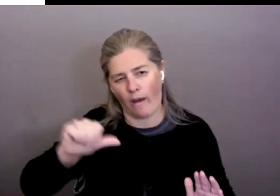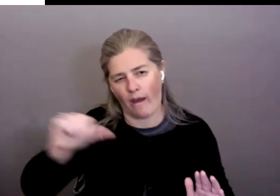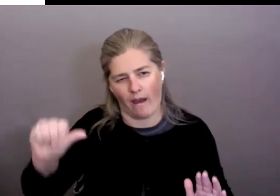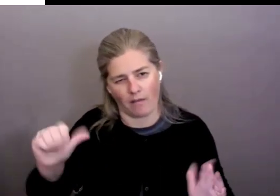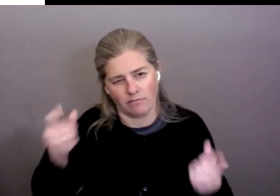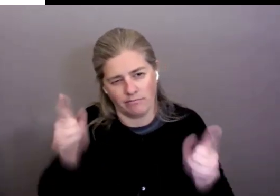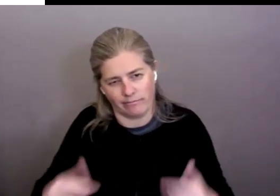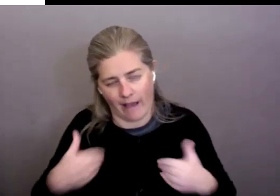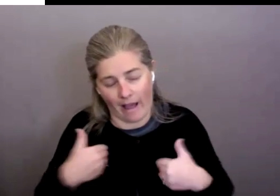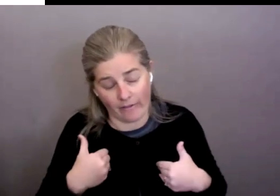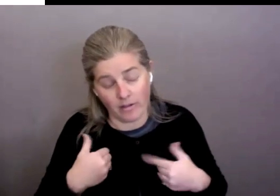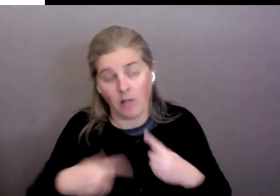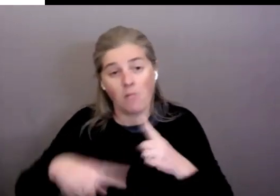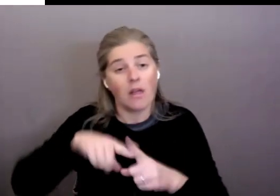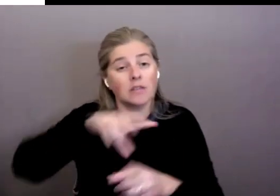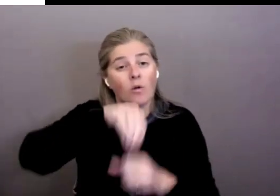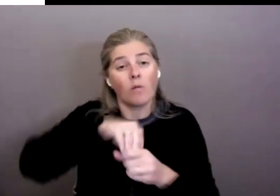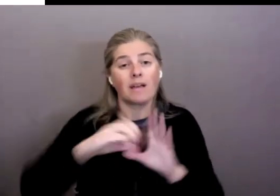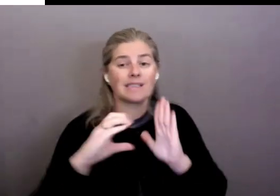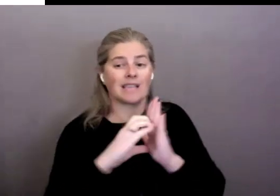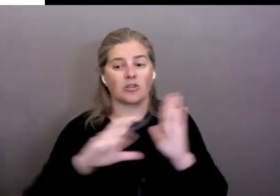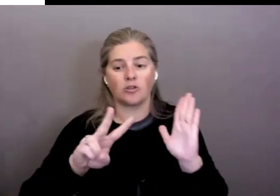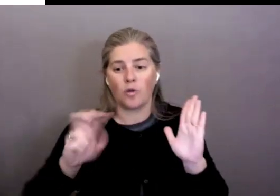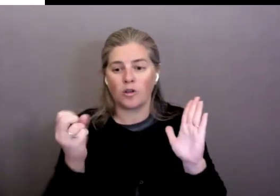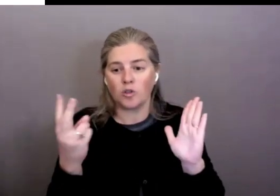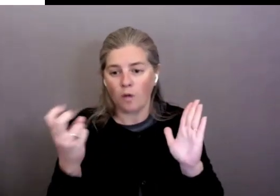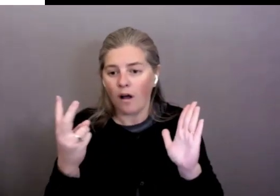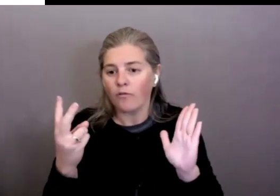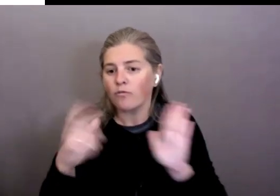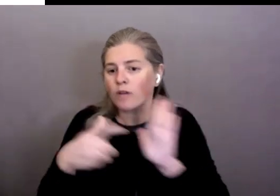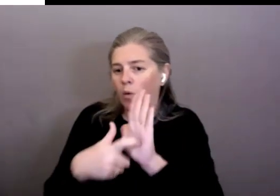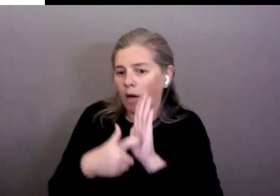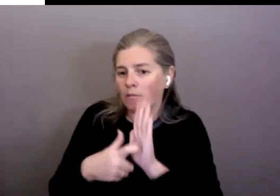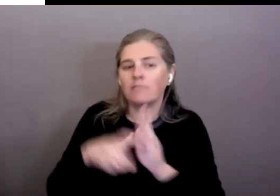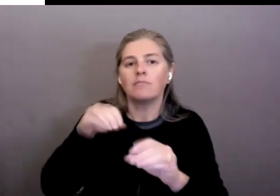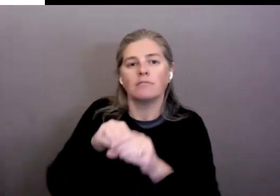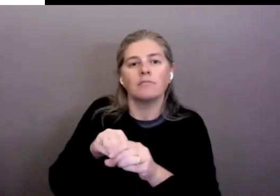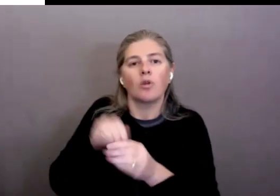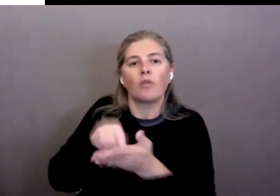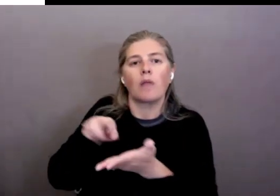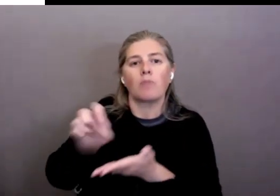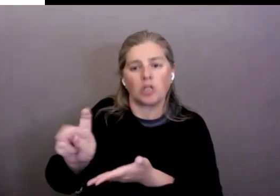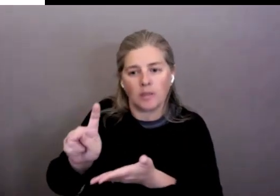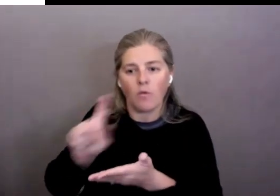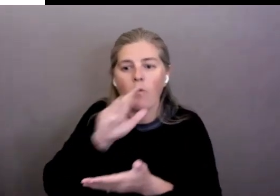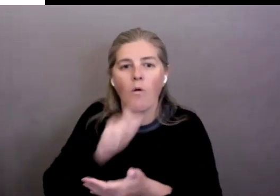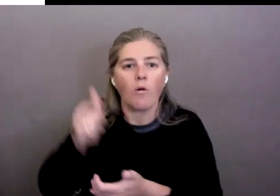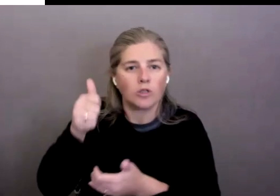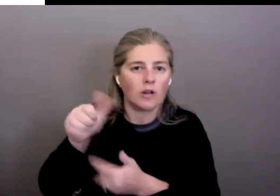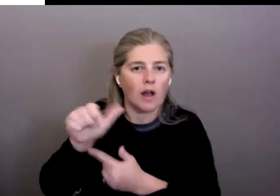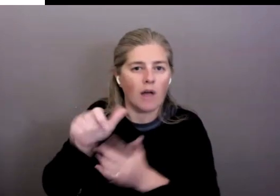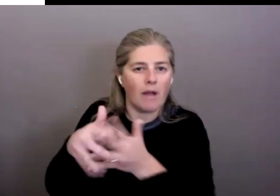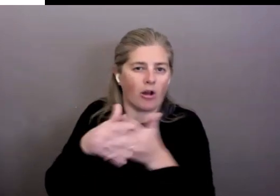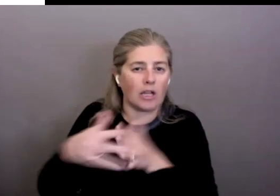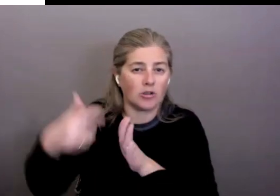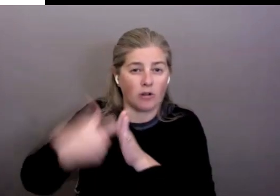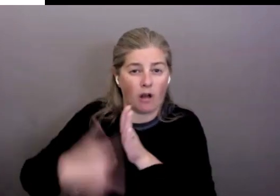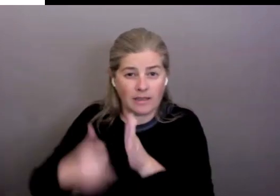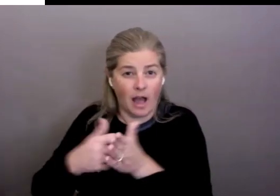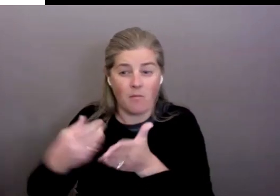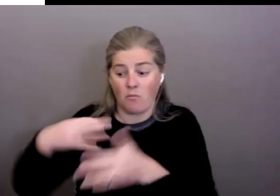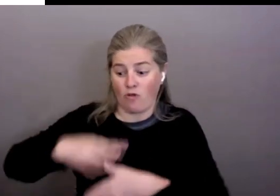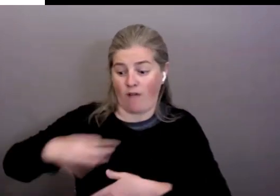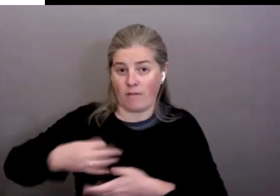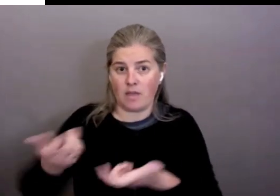And it incorporates Section 212 requirements related to reimbursing Older Americans Act costs and the requirements that profits be reinvested.